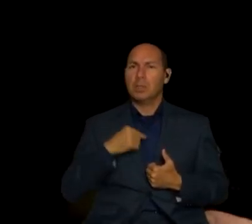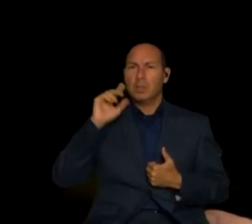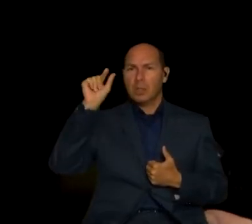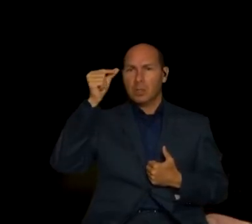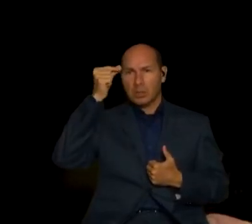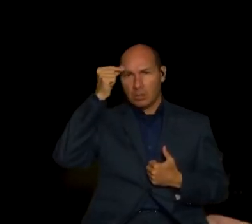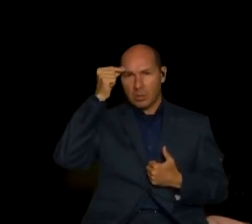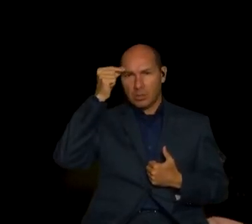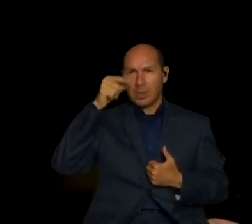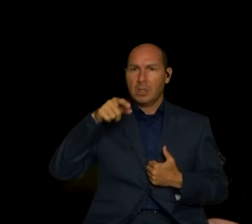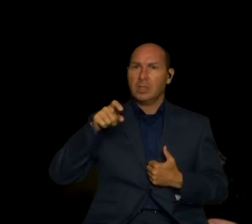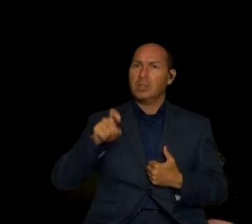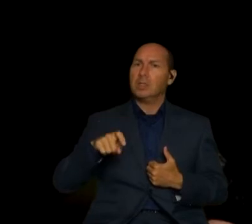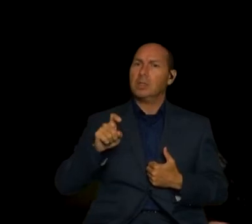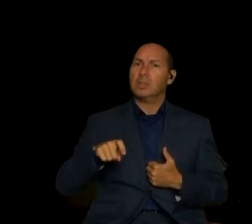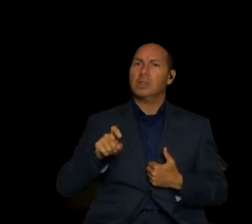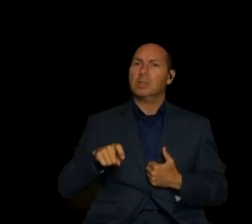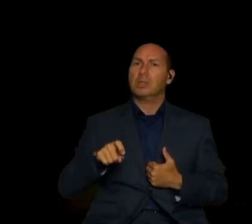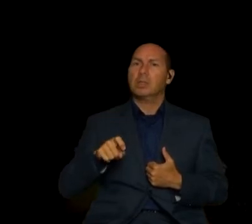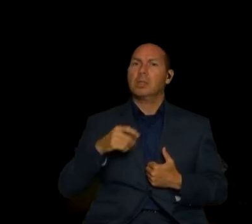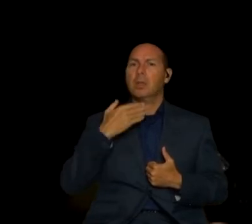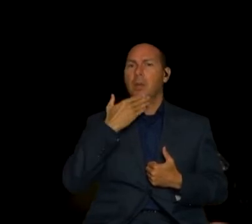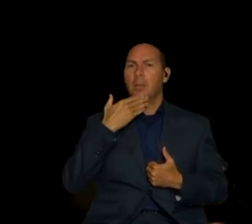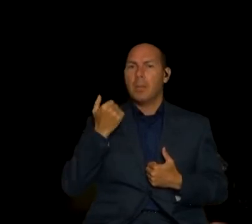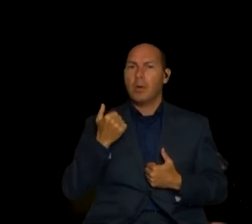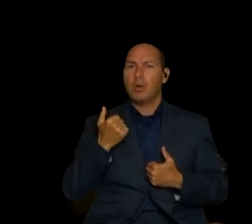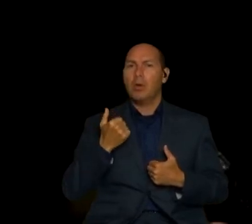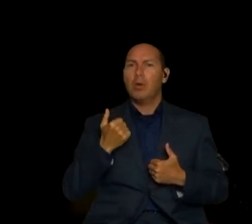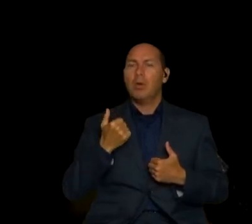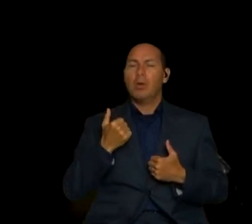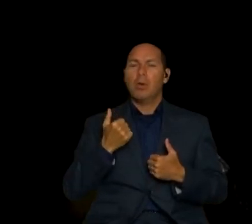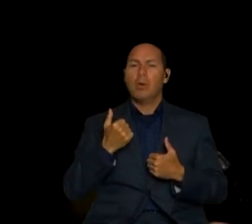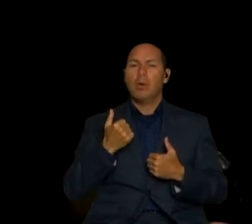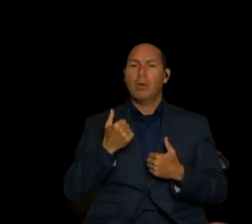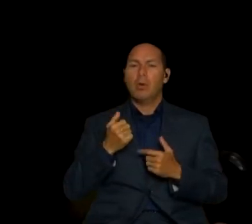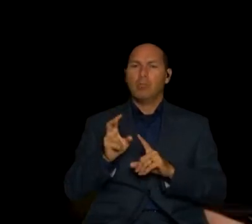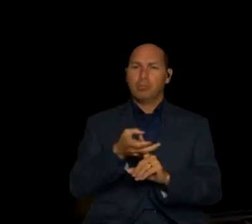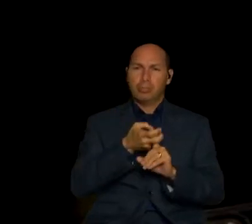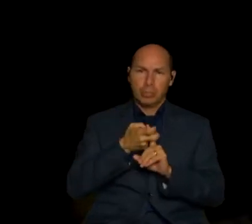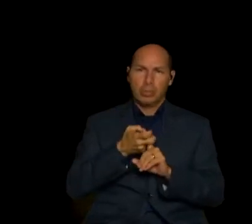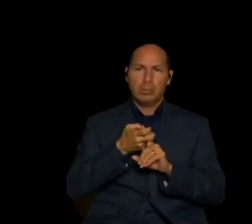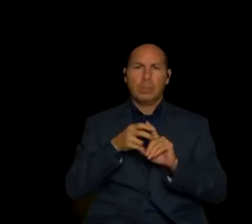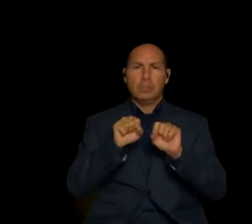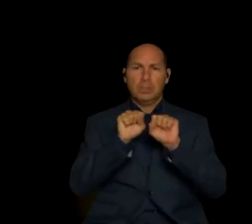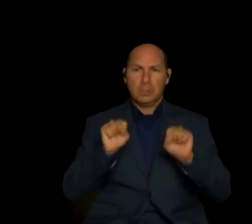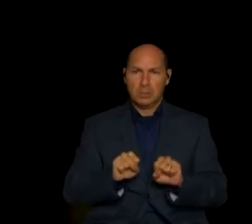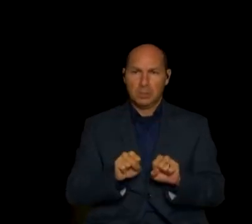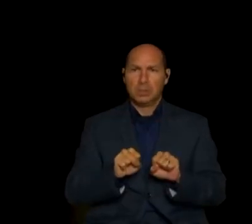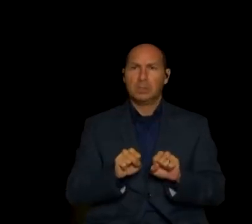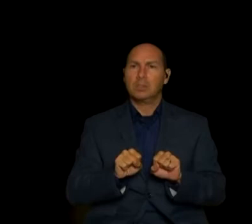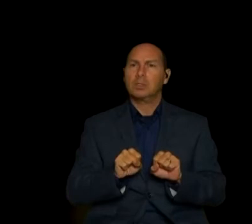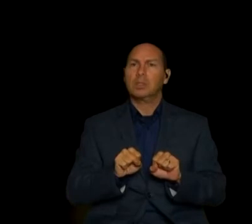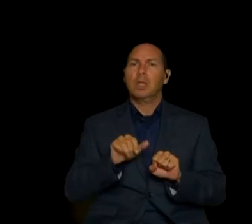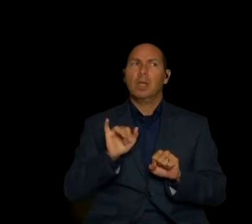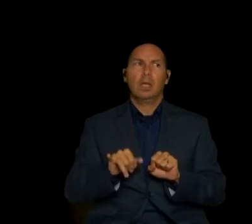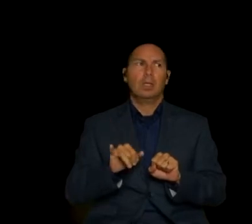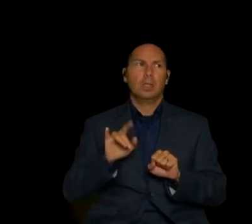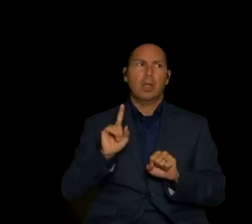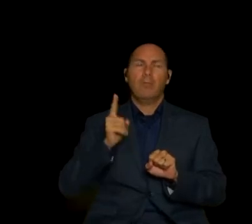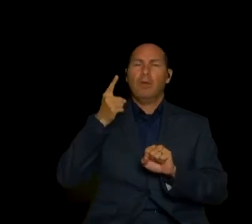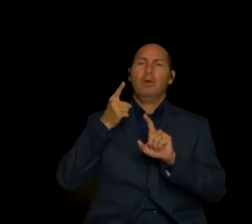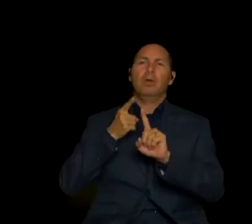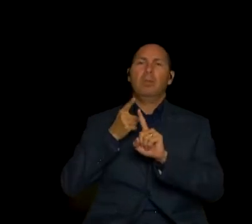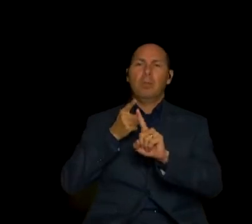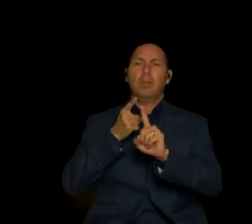government needed a better recruitment platform. And that was one of the main goals of